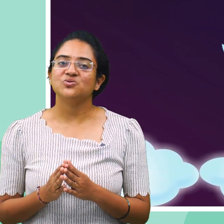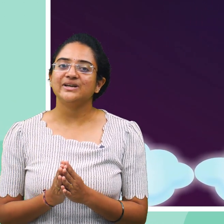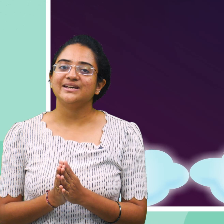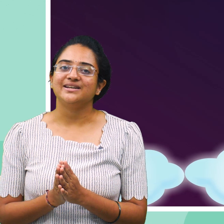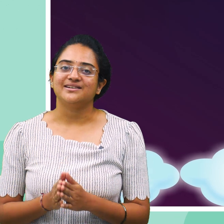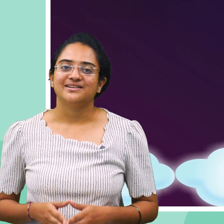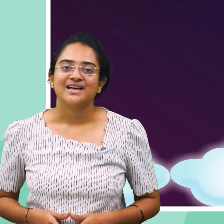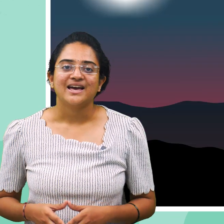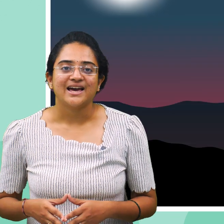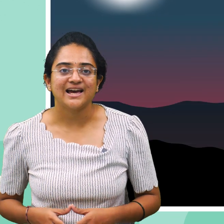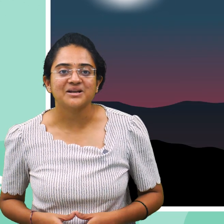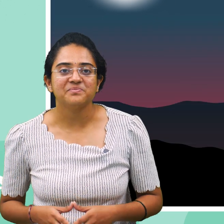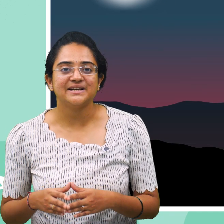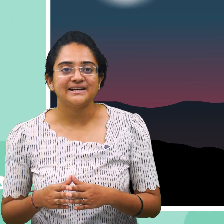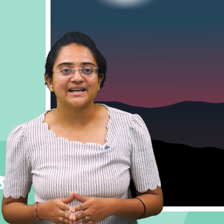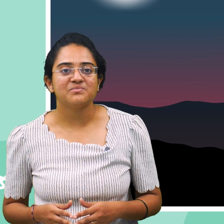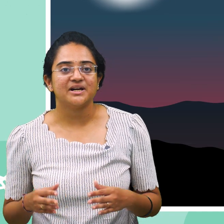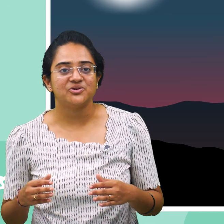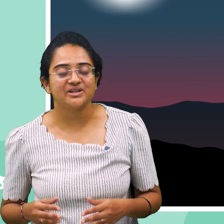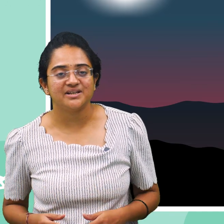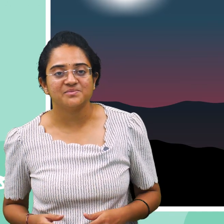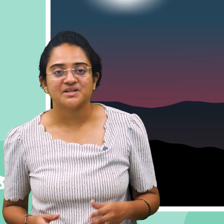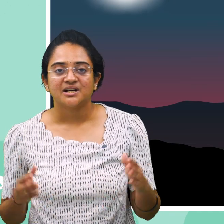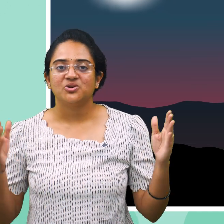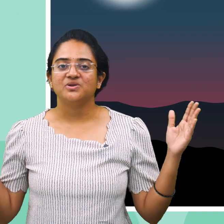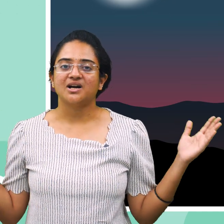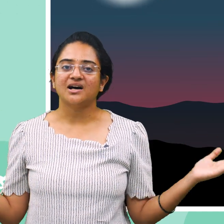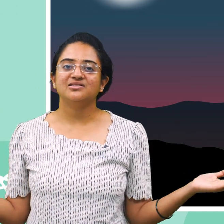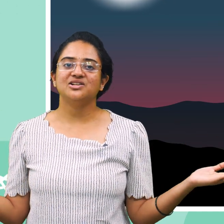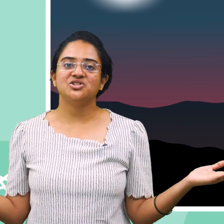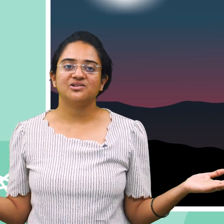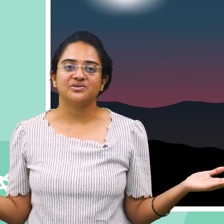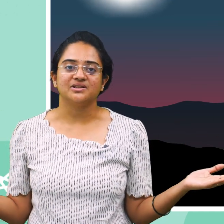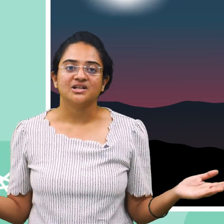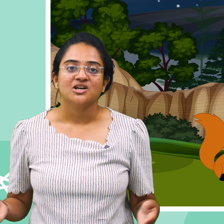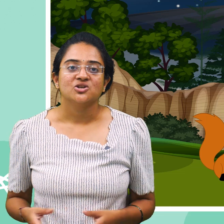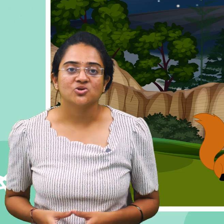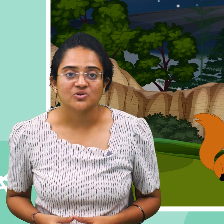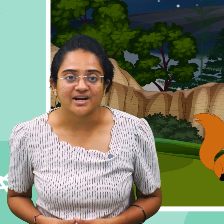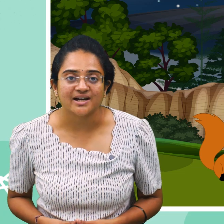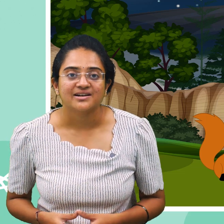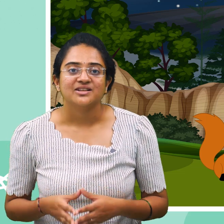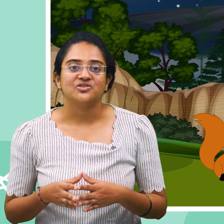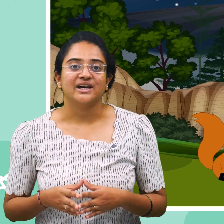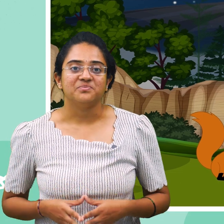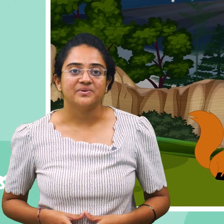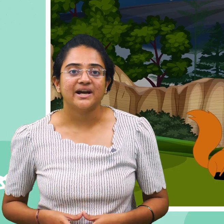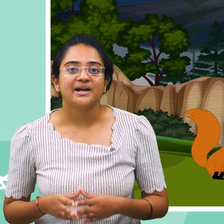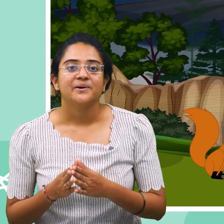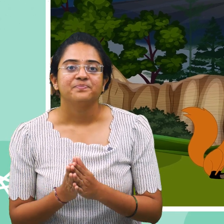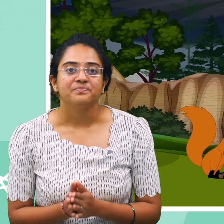are sweet. Help me tell my dreams to the other children so that